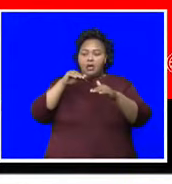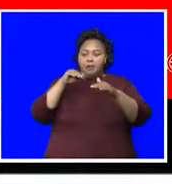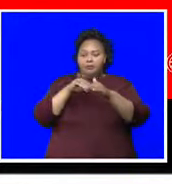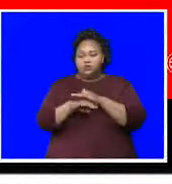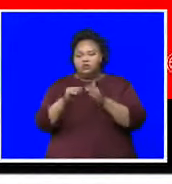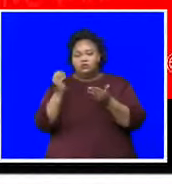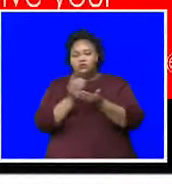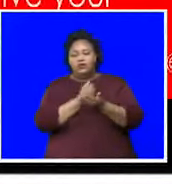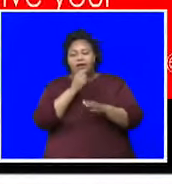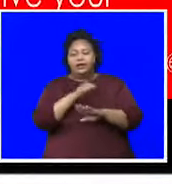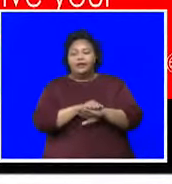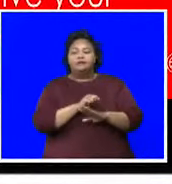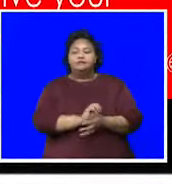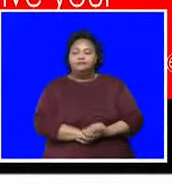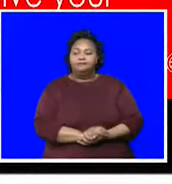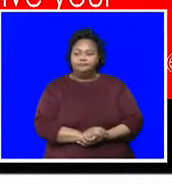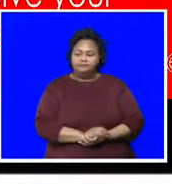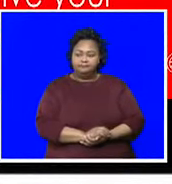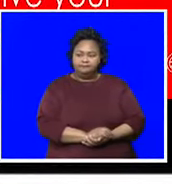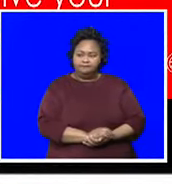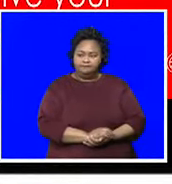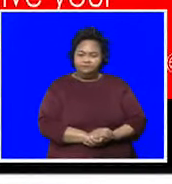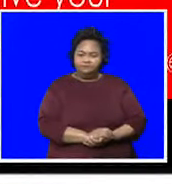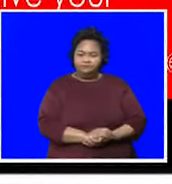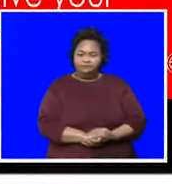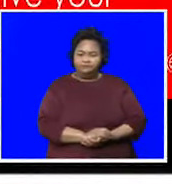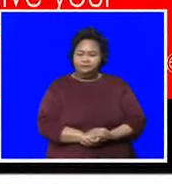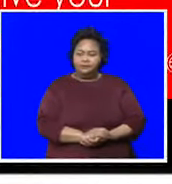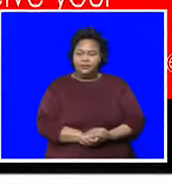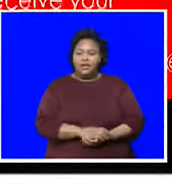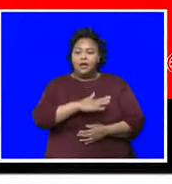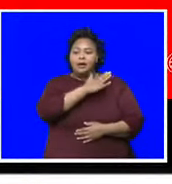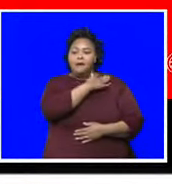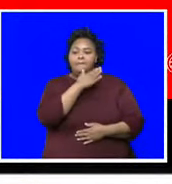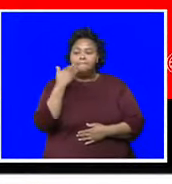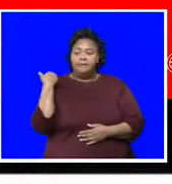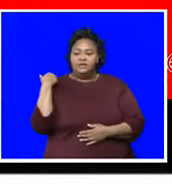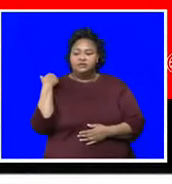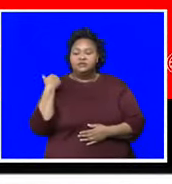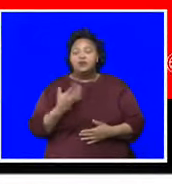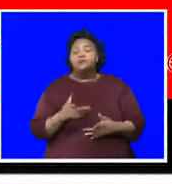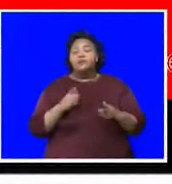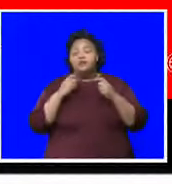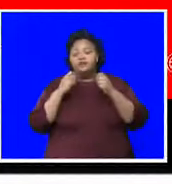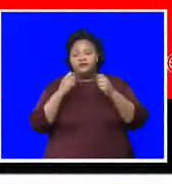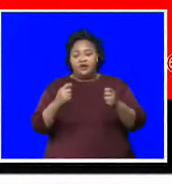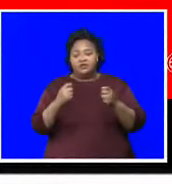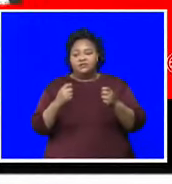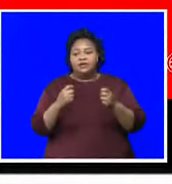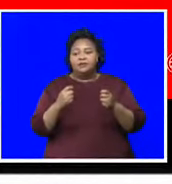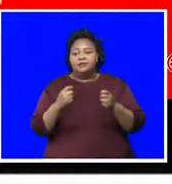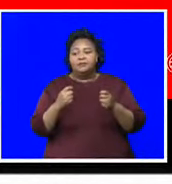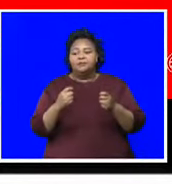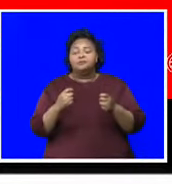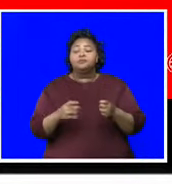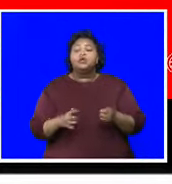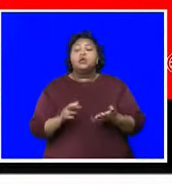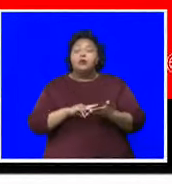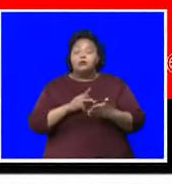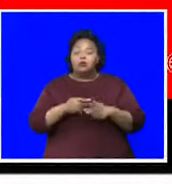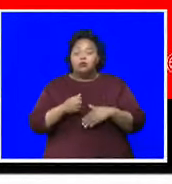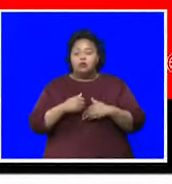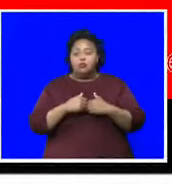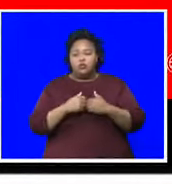Post and Telecommunications. The initiative has been launched by the Minister of Public Works and Transport's Chief Nhlalulhla Zandwandwe